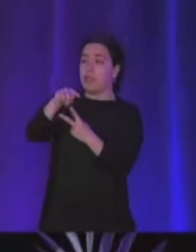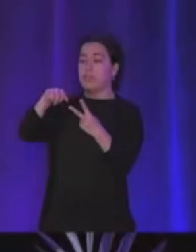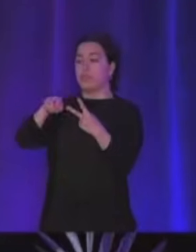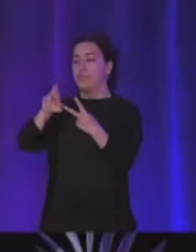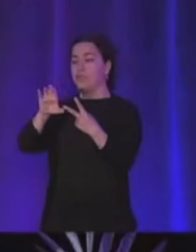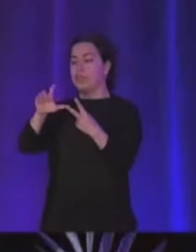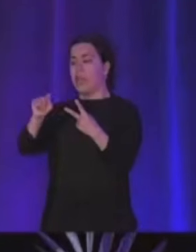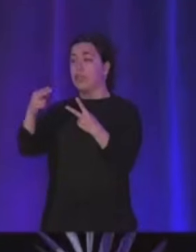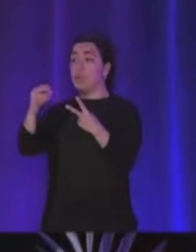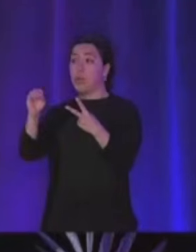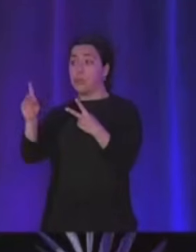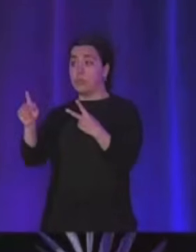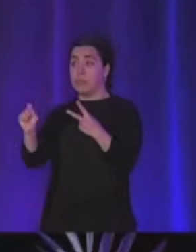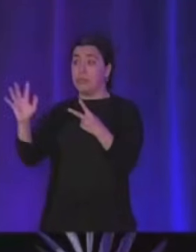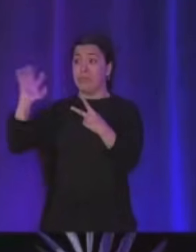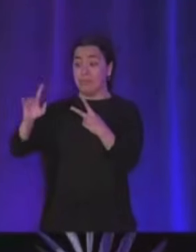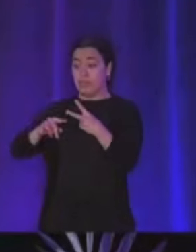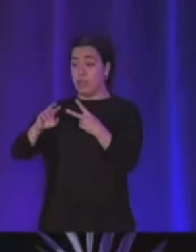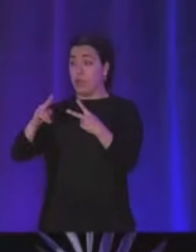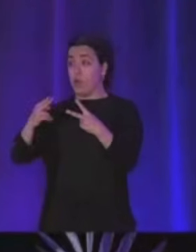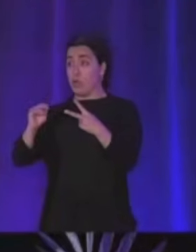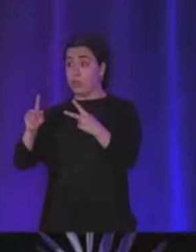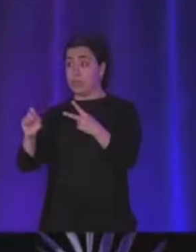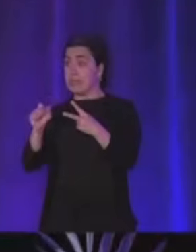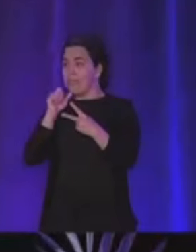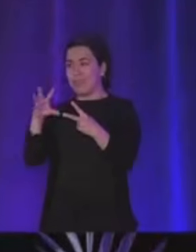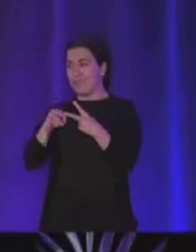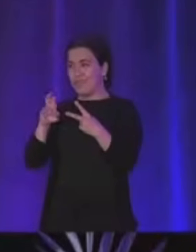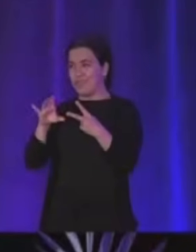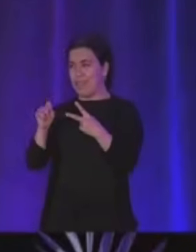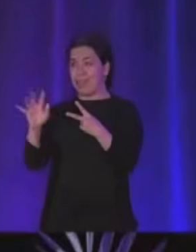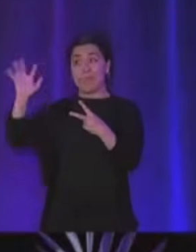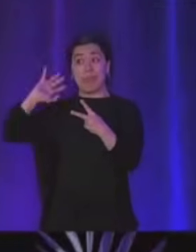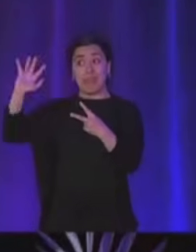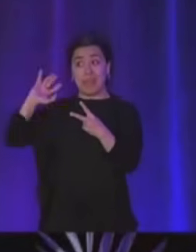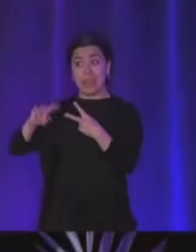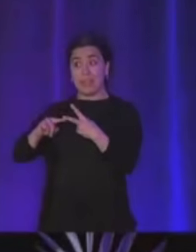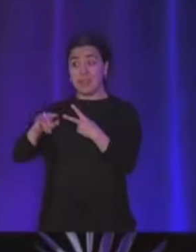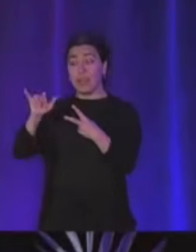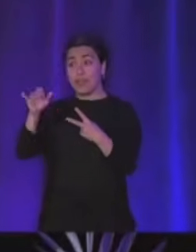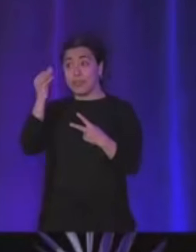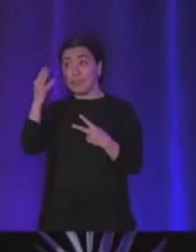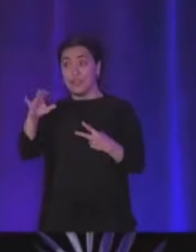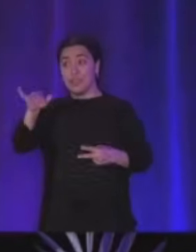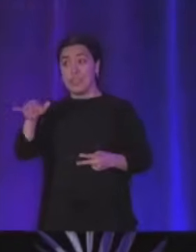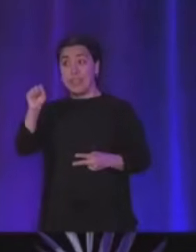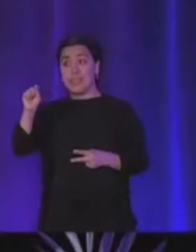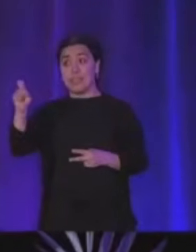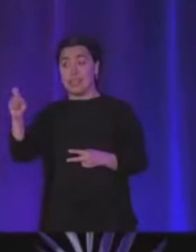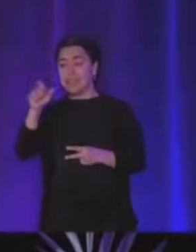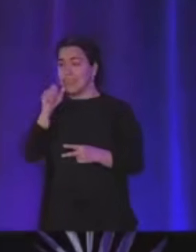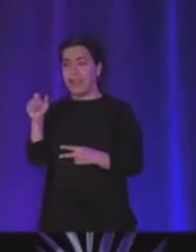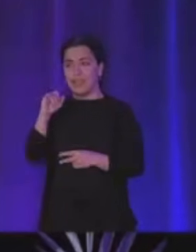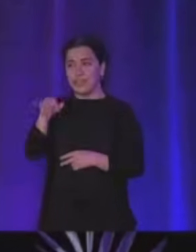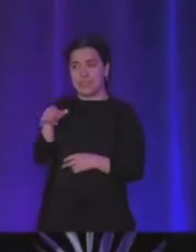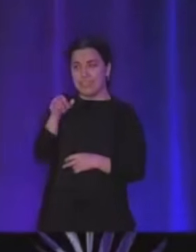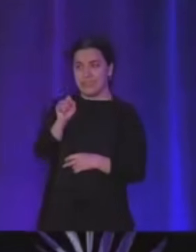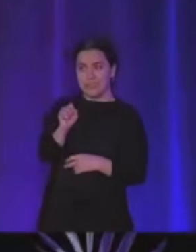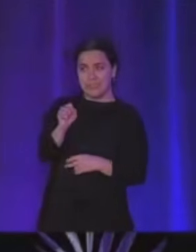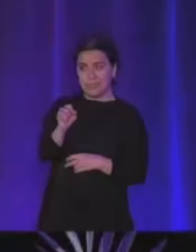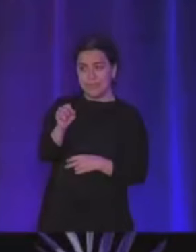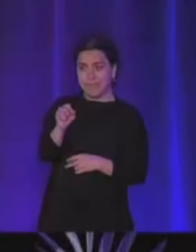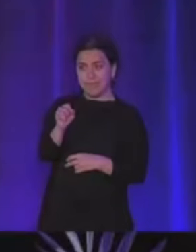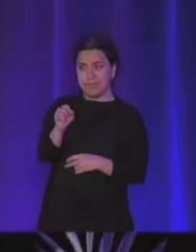day, the hooks were not a part of React, or they were new. And also, fun fact, JSX is not natively JavaScript. Who knows if it ever will